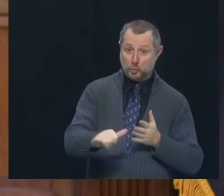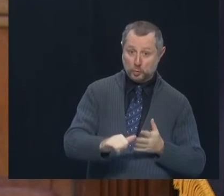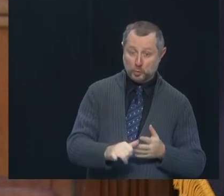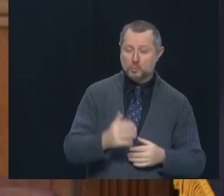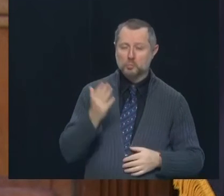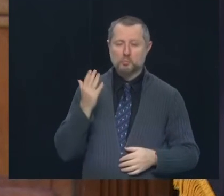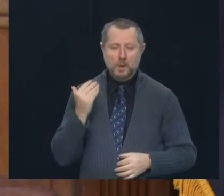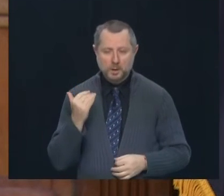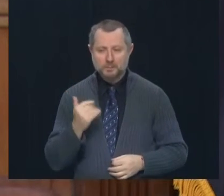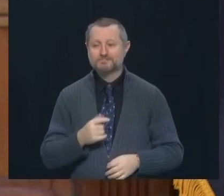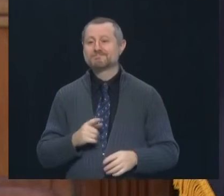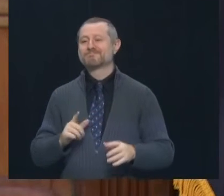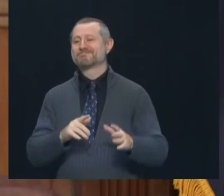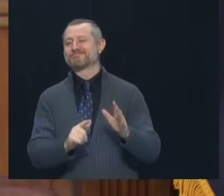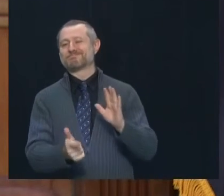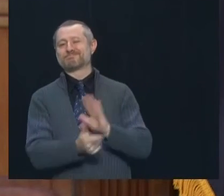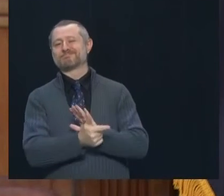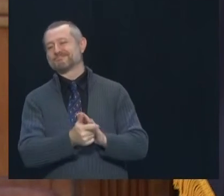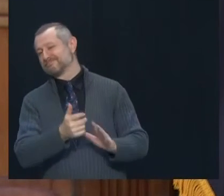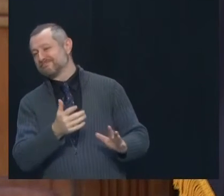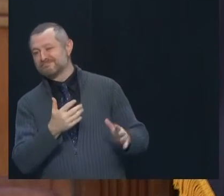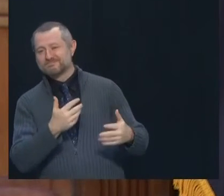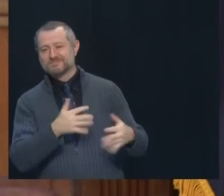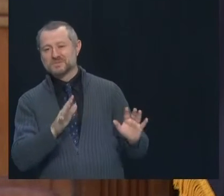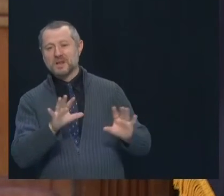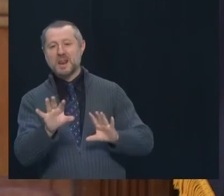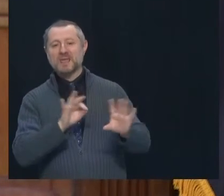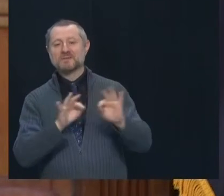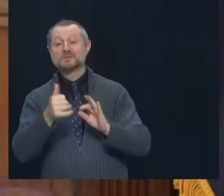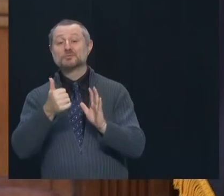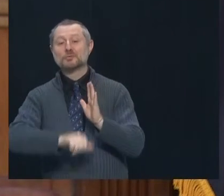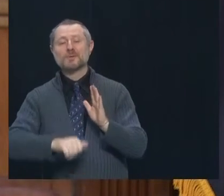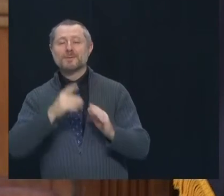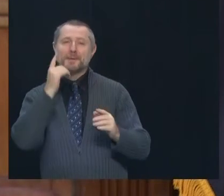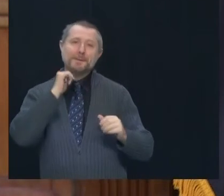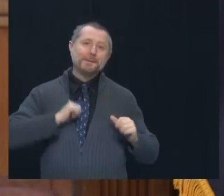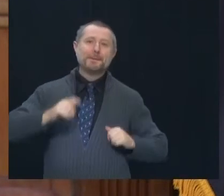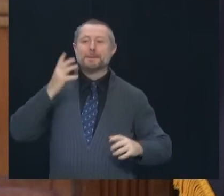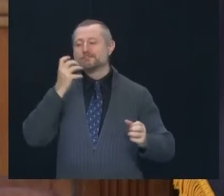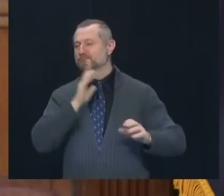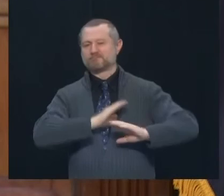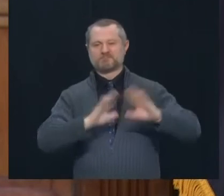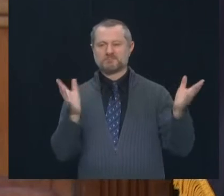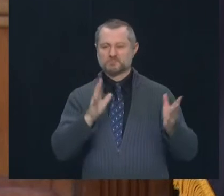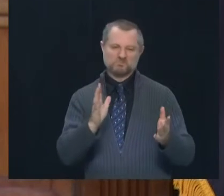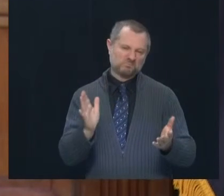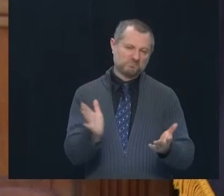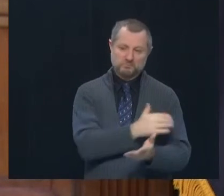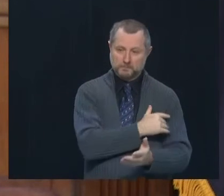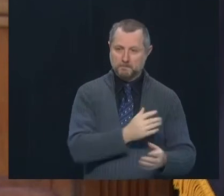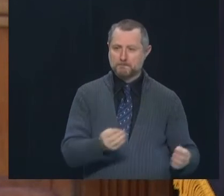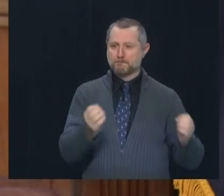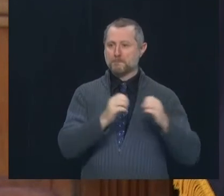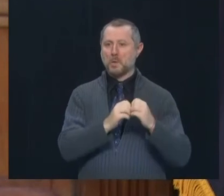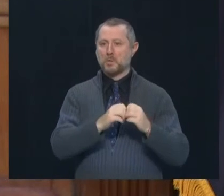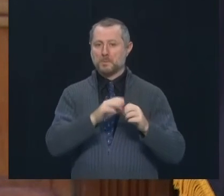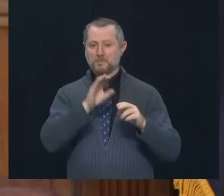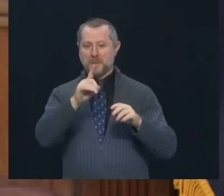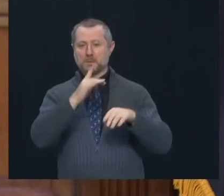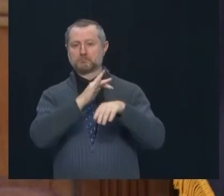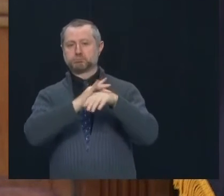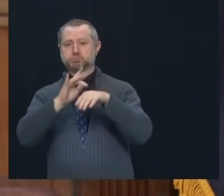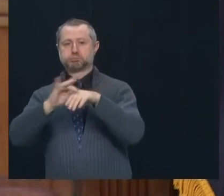surgery. That, in essence, opens beds and expands the capacity of the